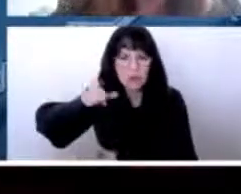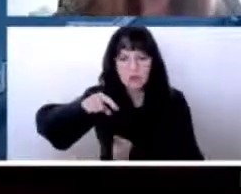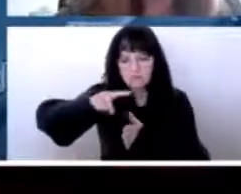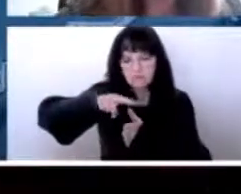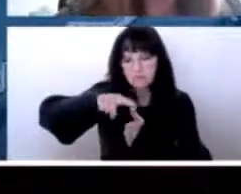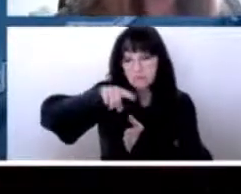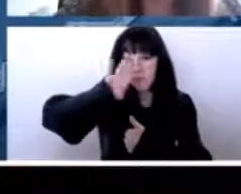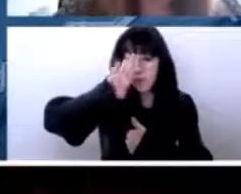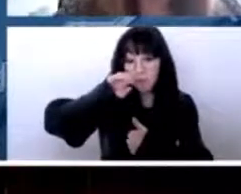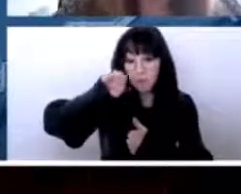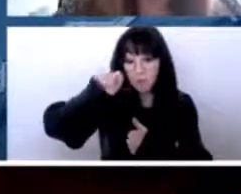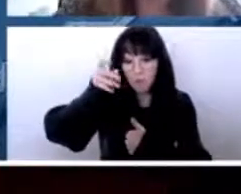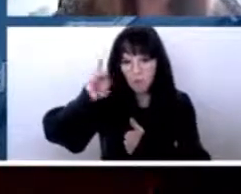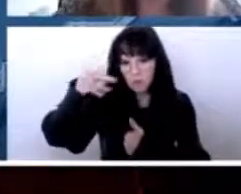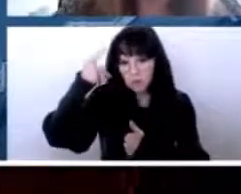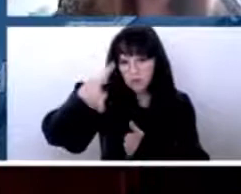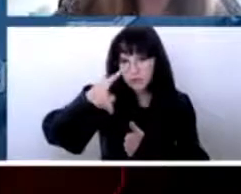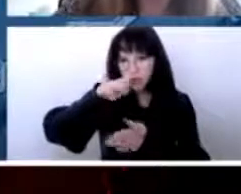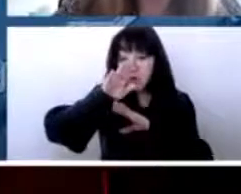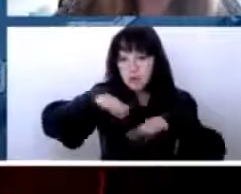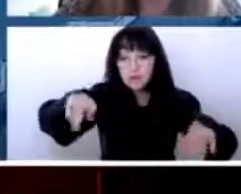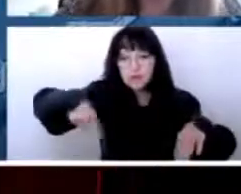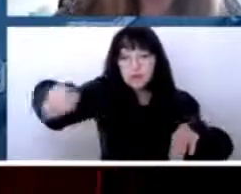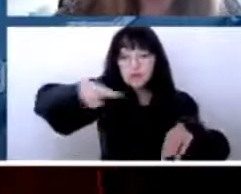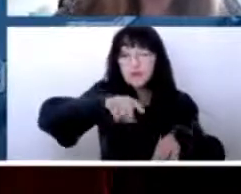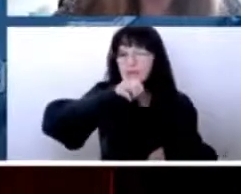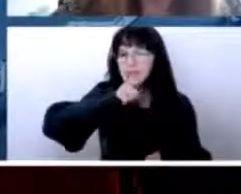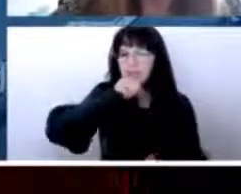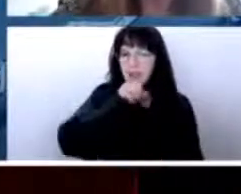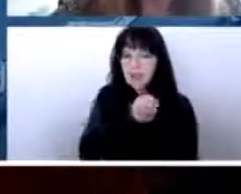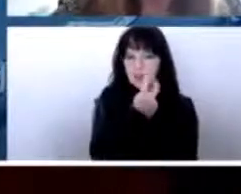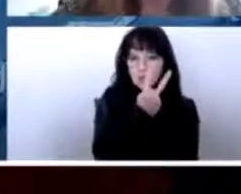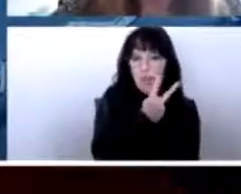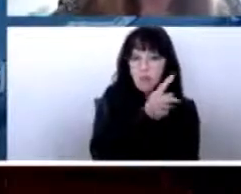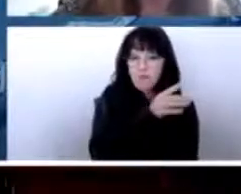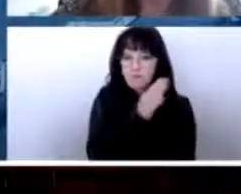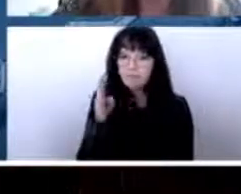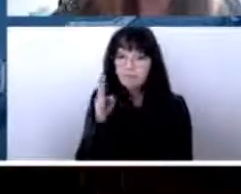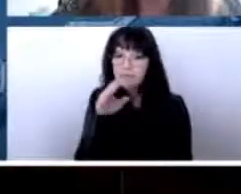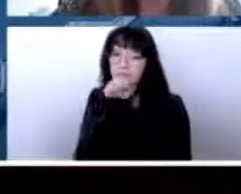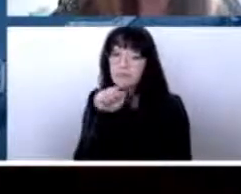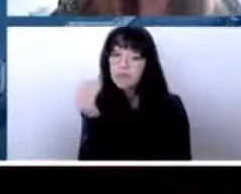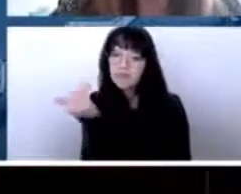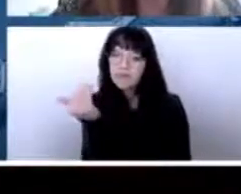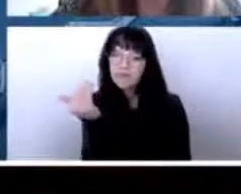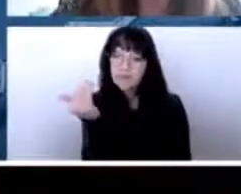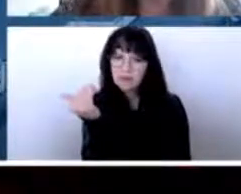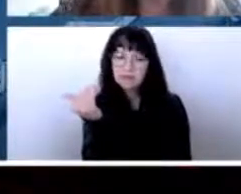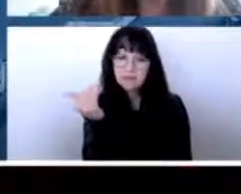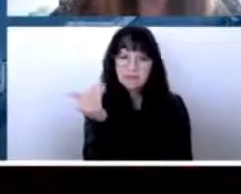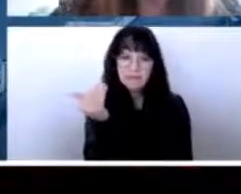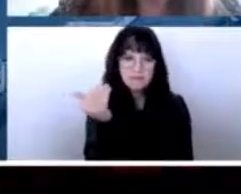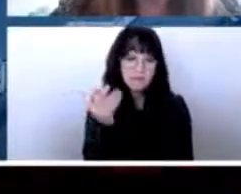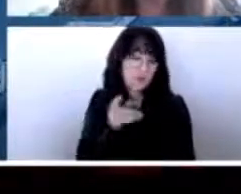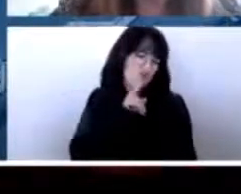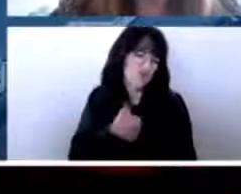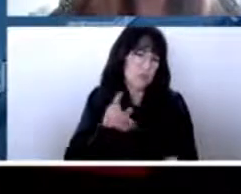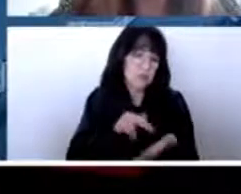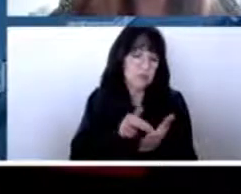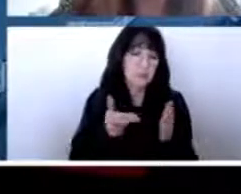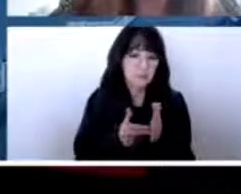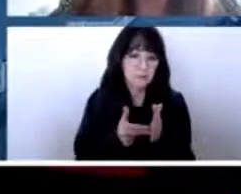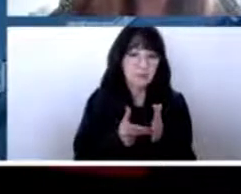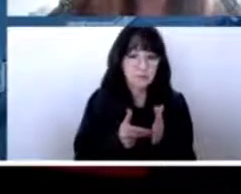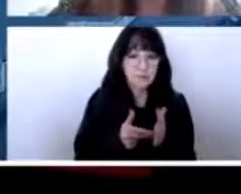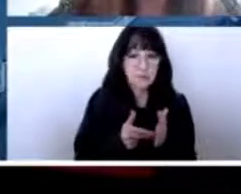for kids between the ages of 12 to 15. And really, since anyone under the age 18 can only